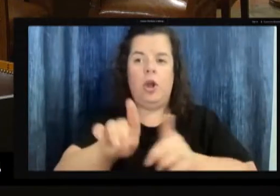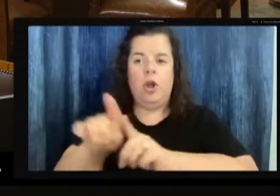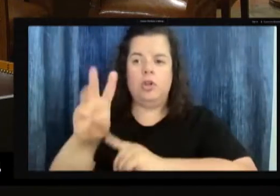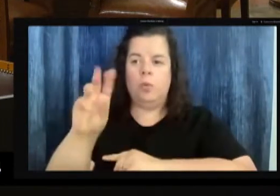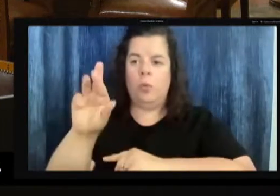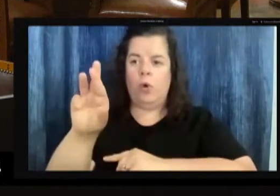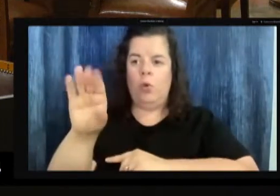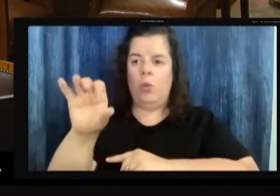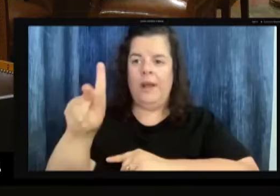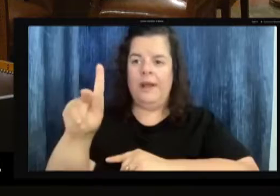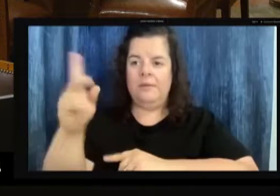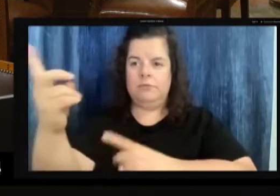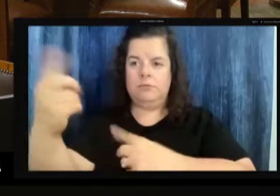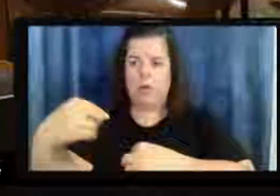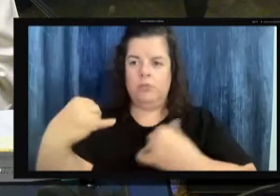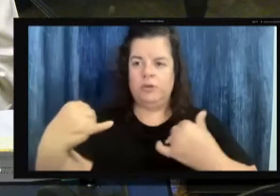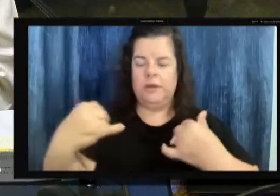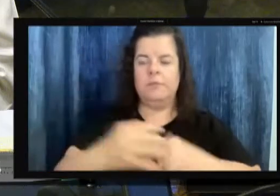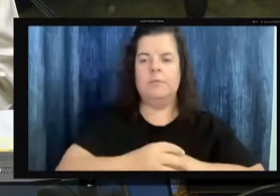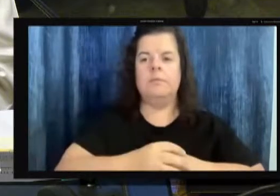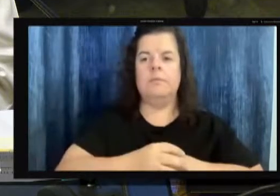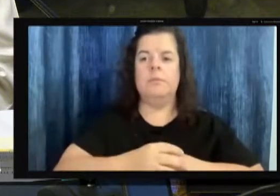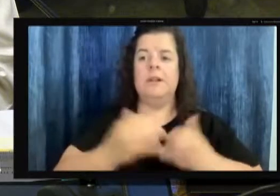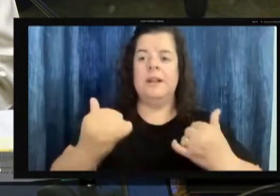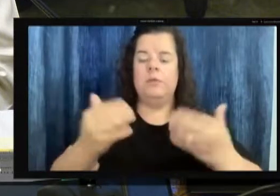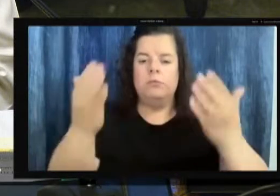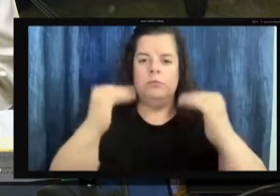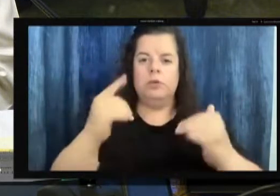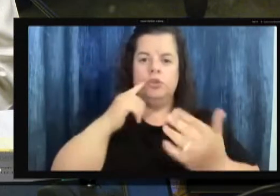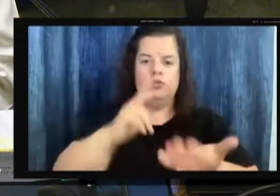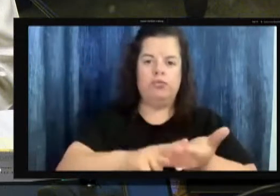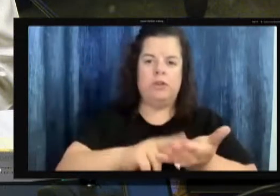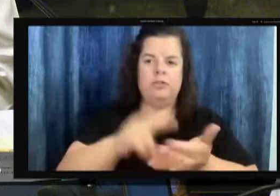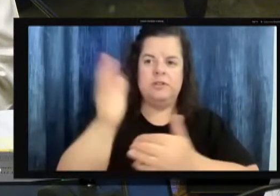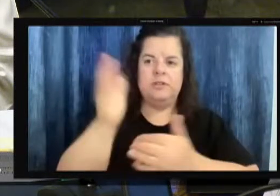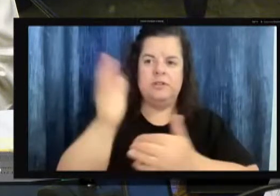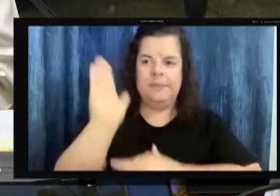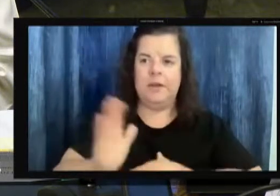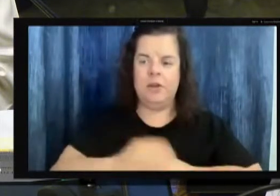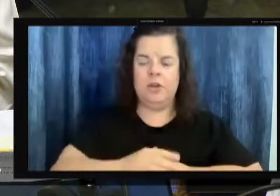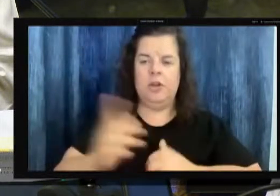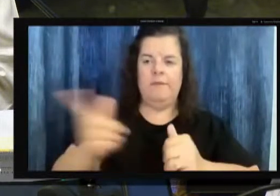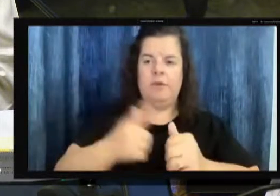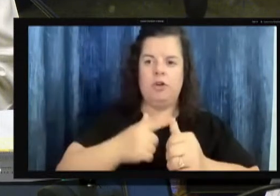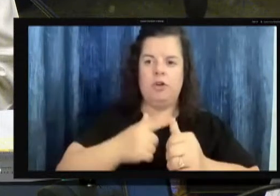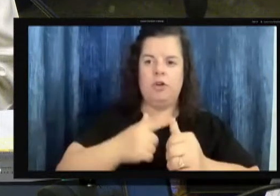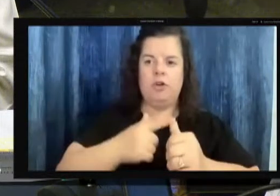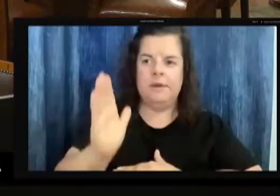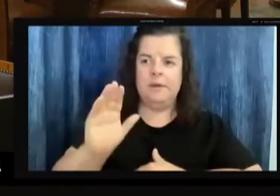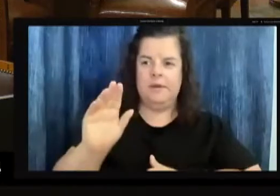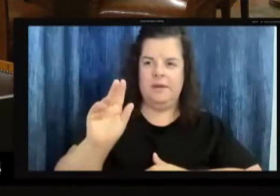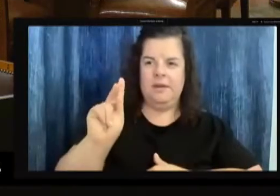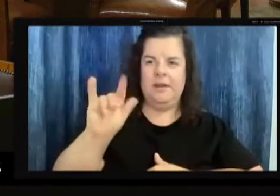us. With that, we'll now move on to our registered speakers, our first speaker being Cale Emmerich.